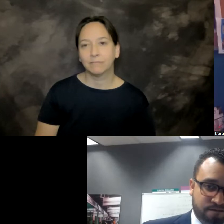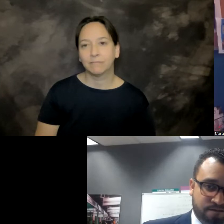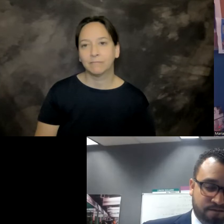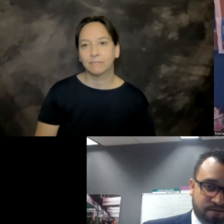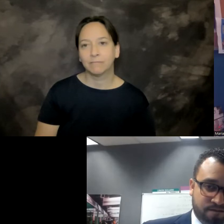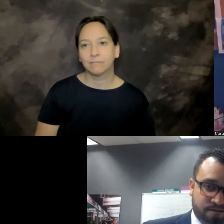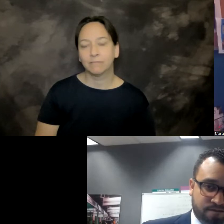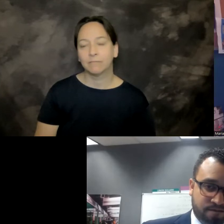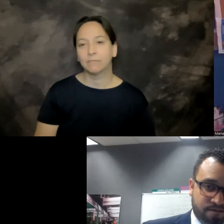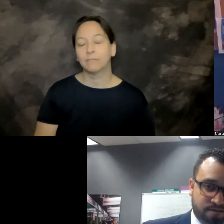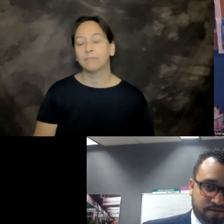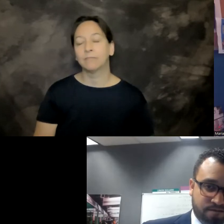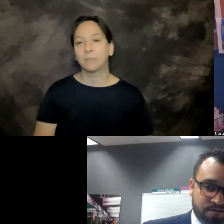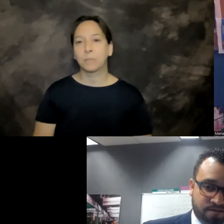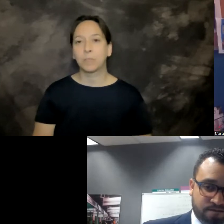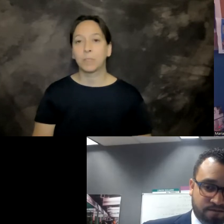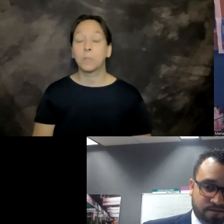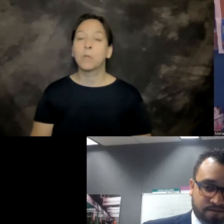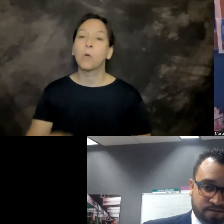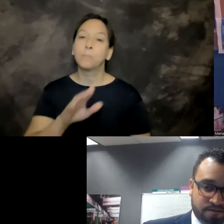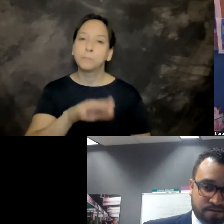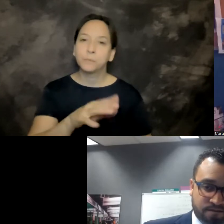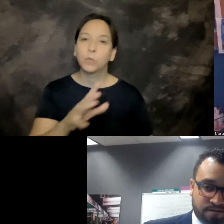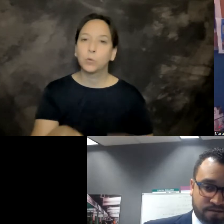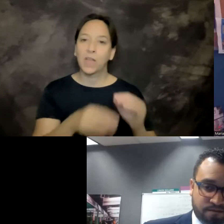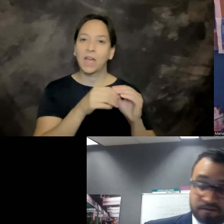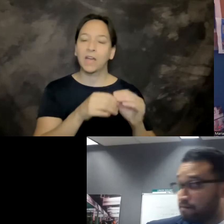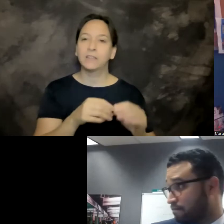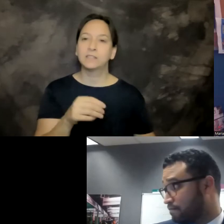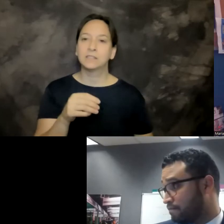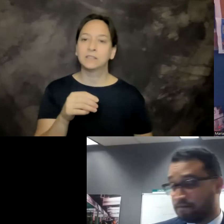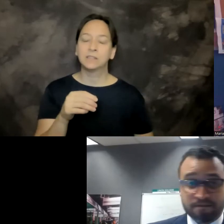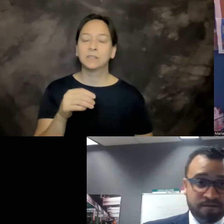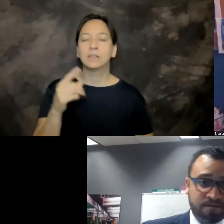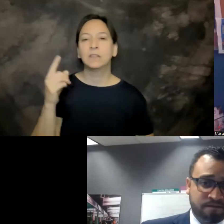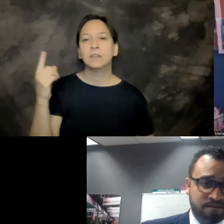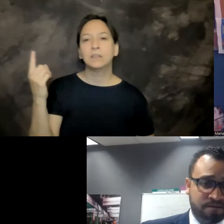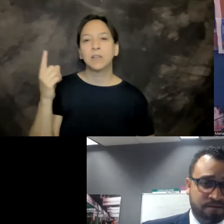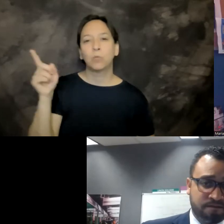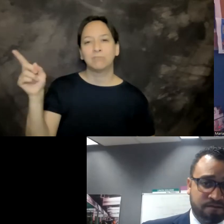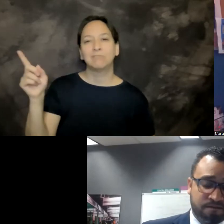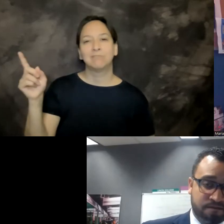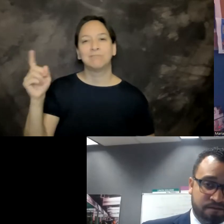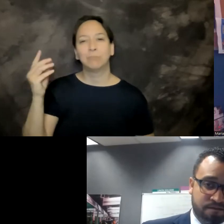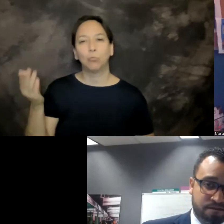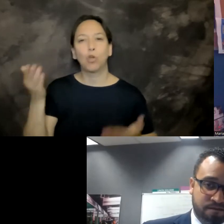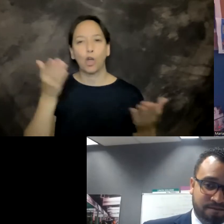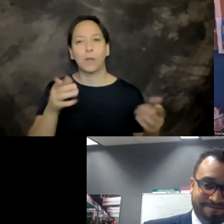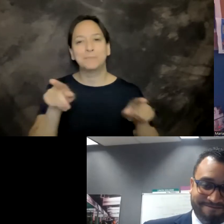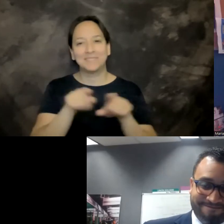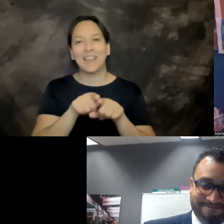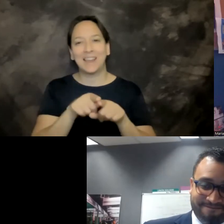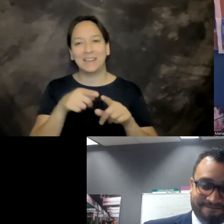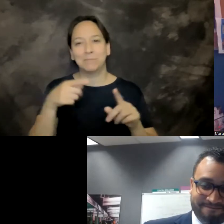that actually our executive director of the Black Male Advancement Office raised a couple of days ago, weeks, I don't even know at this point when it